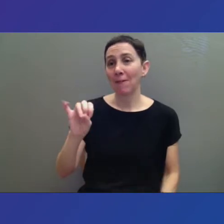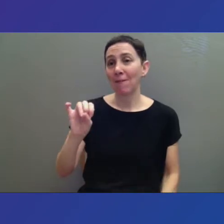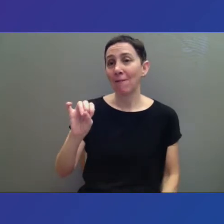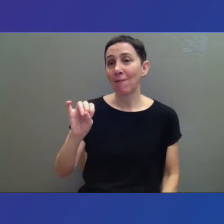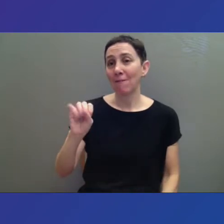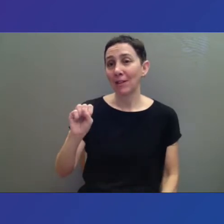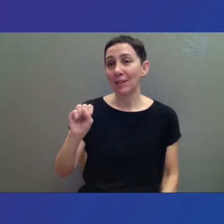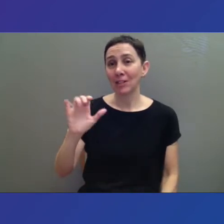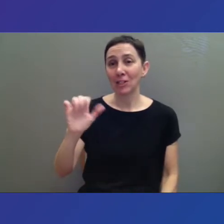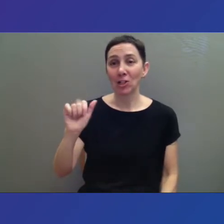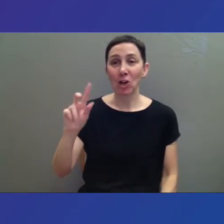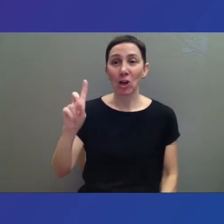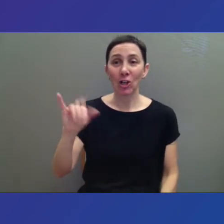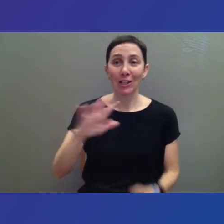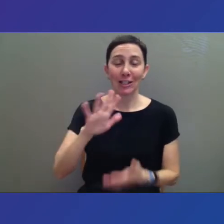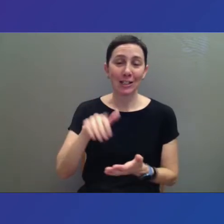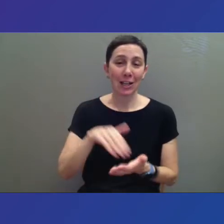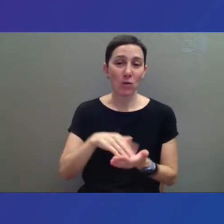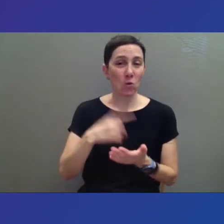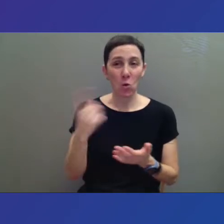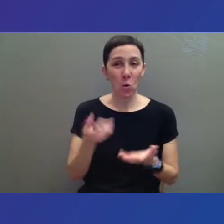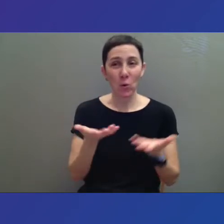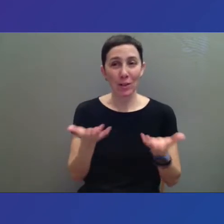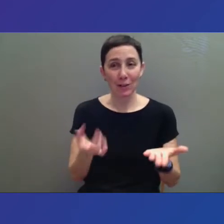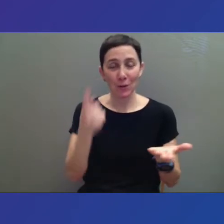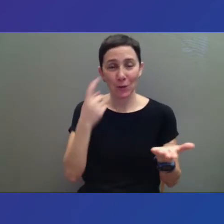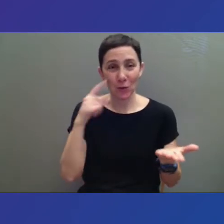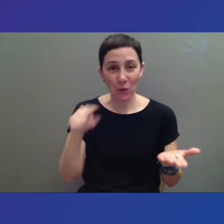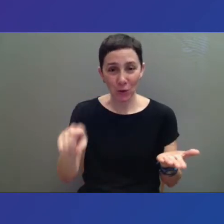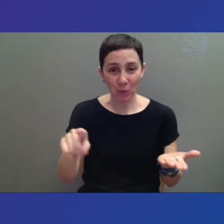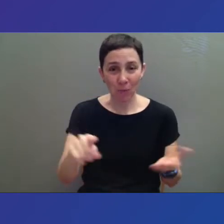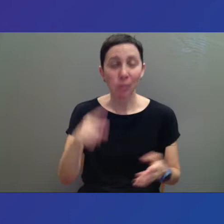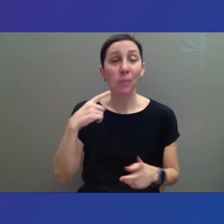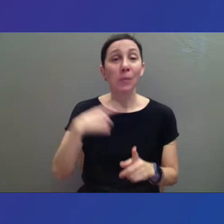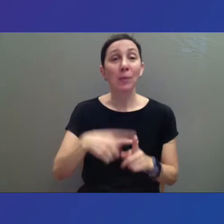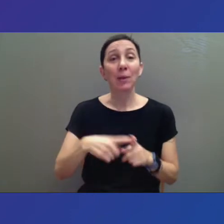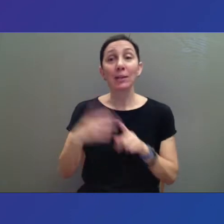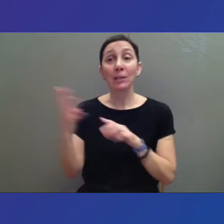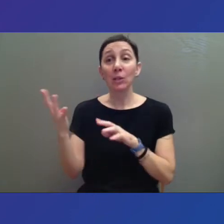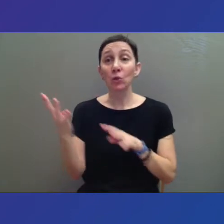will be available throughout the session. A stream-to-text